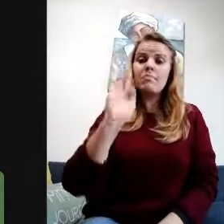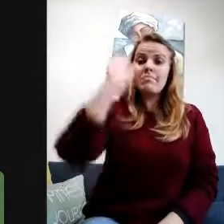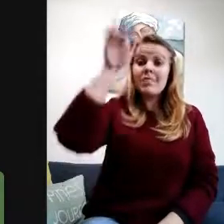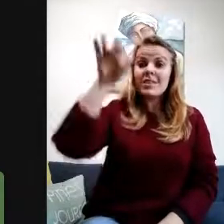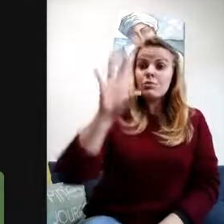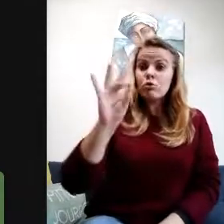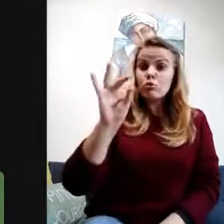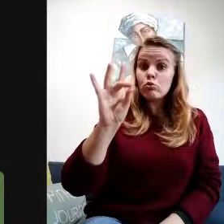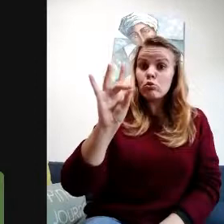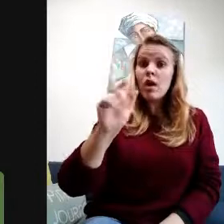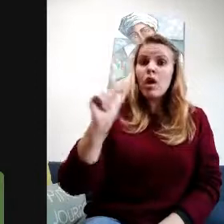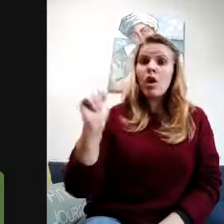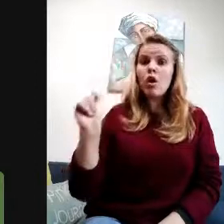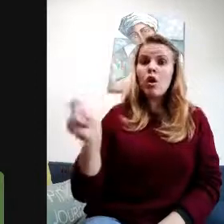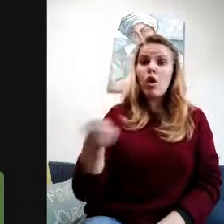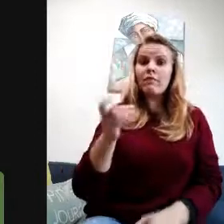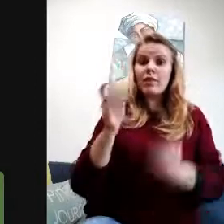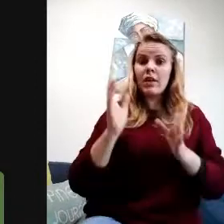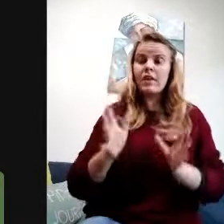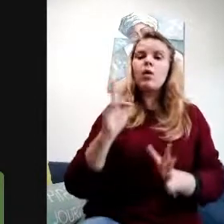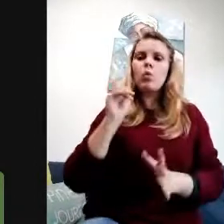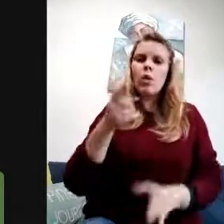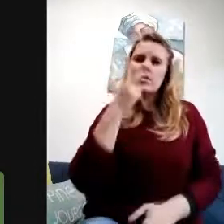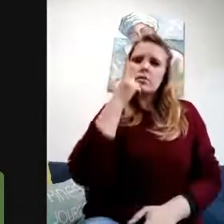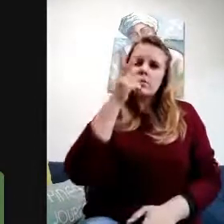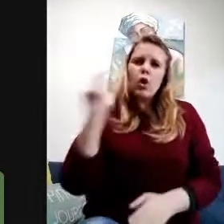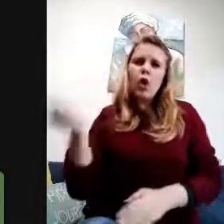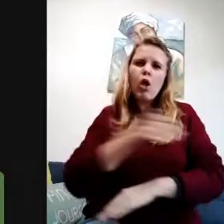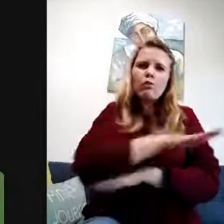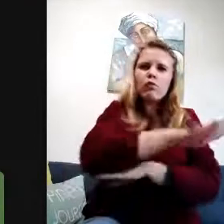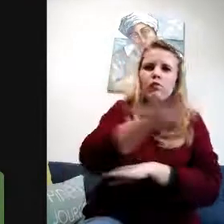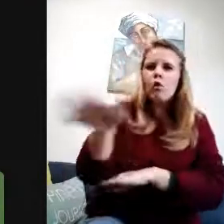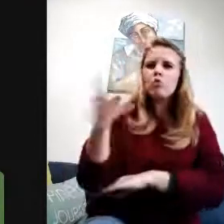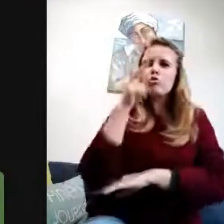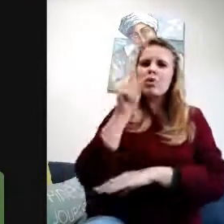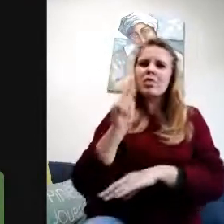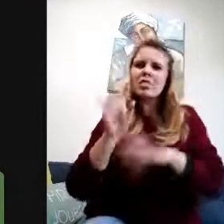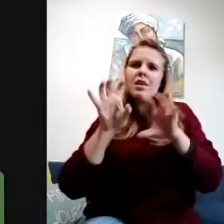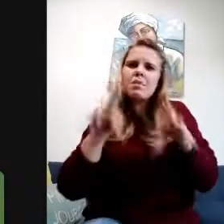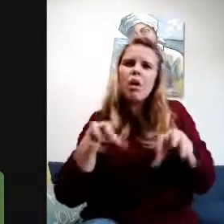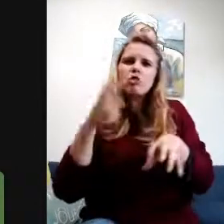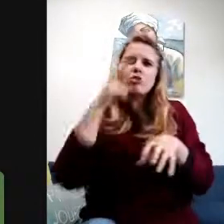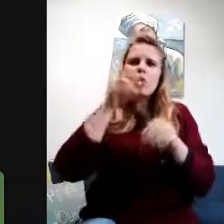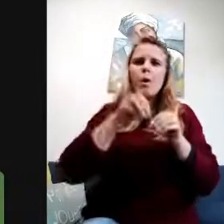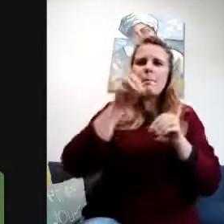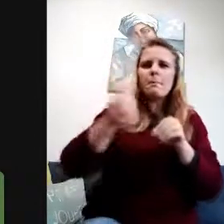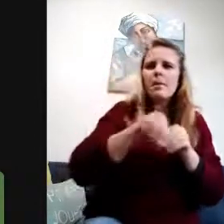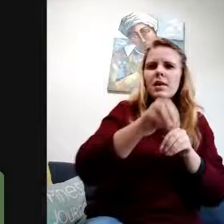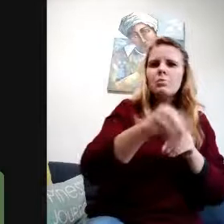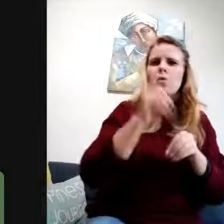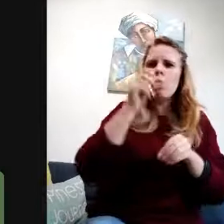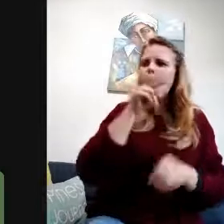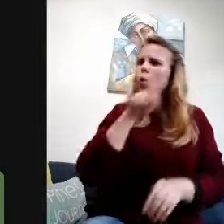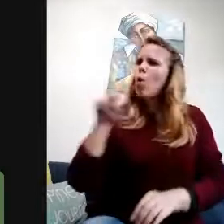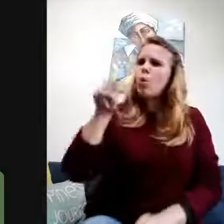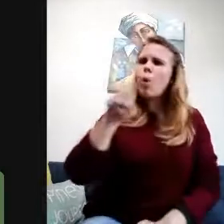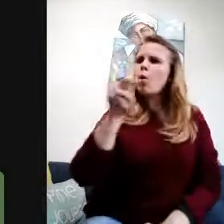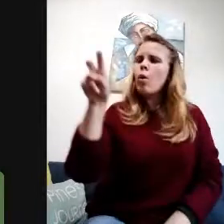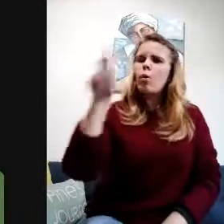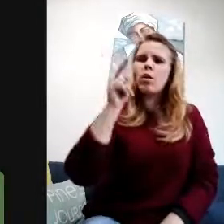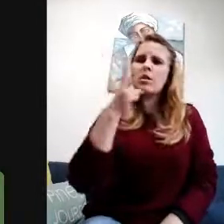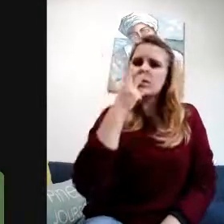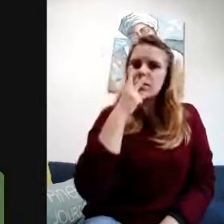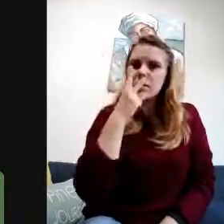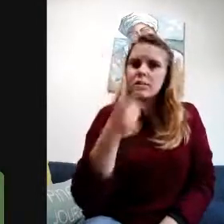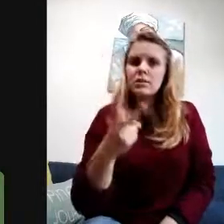weekend, to look at the course, to look at the tees, pin placements. We'll discuss everything, and we'll go through the course, and obviously in